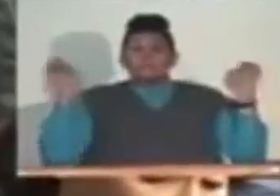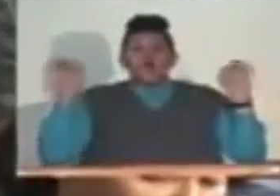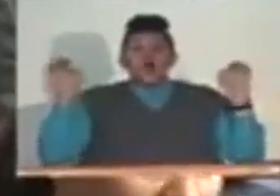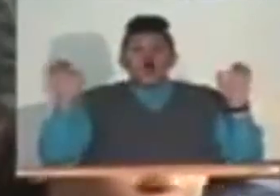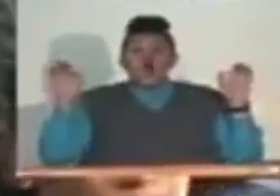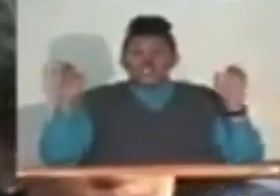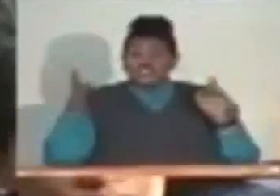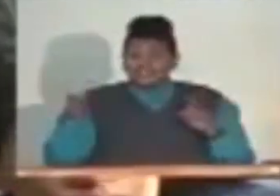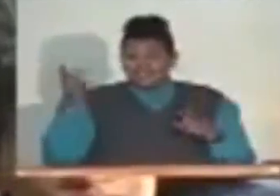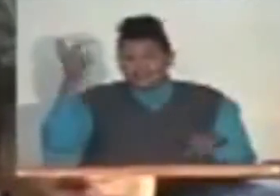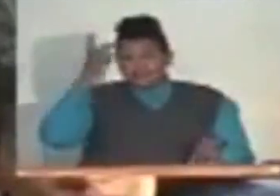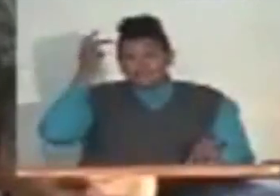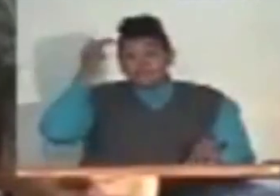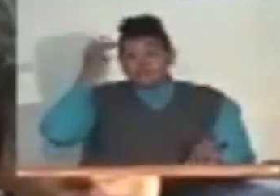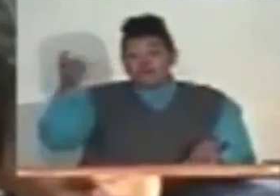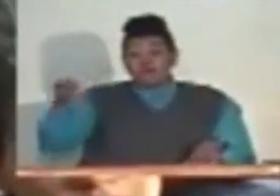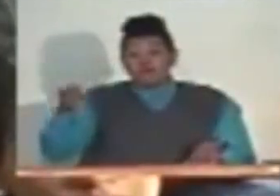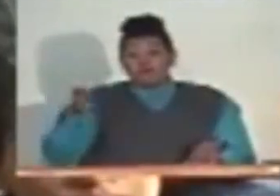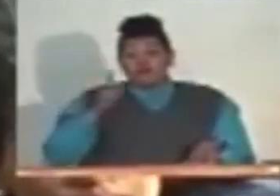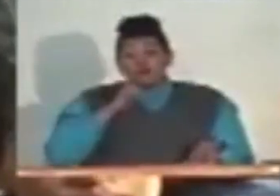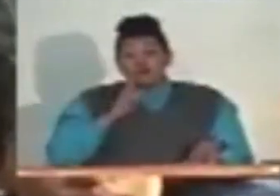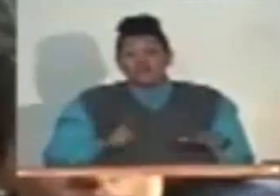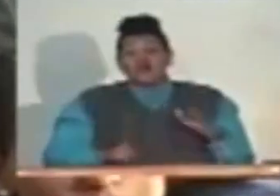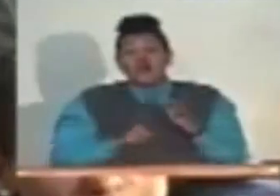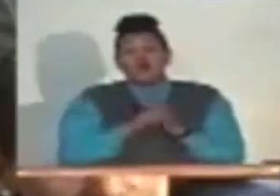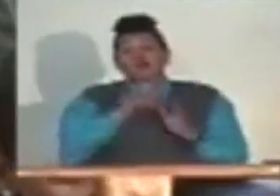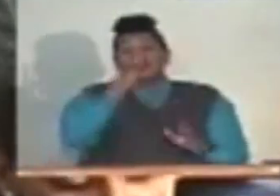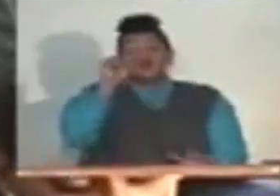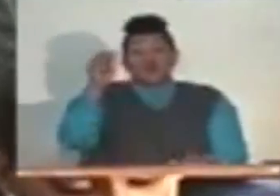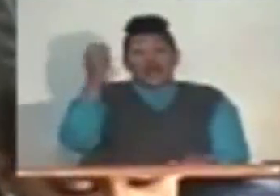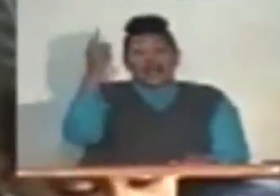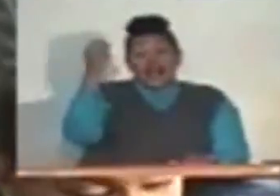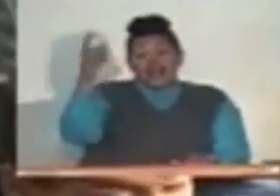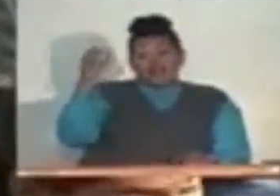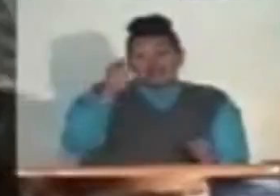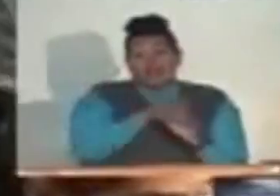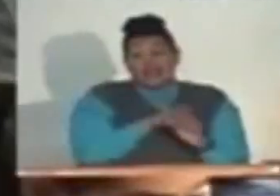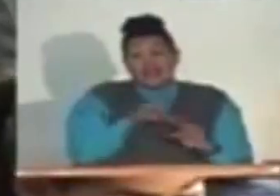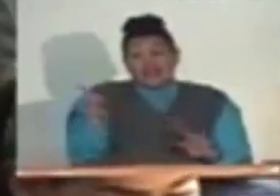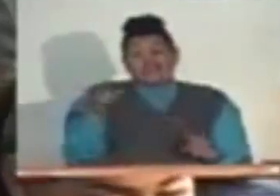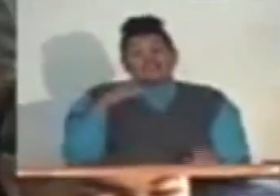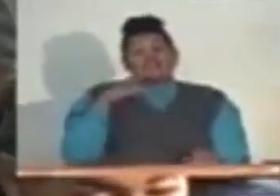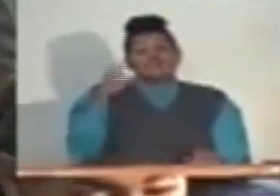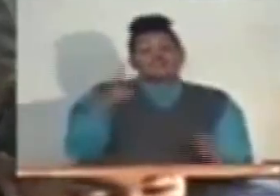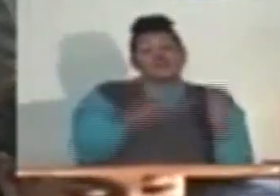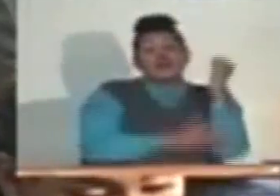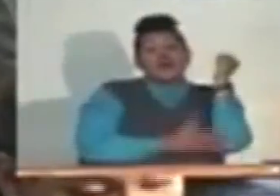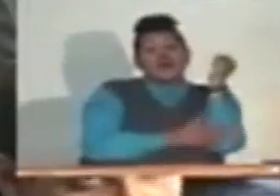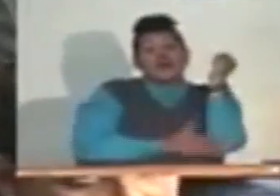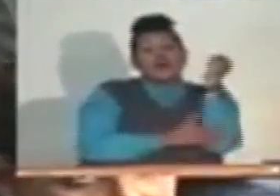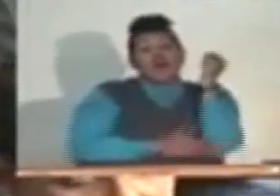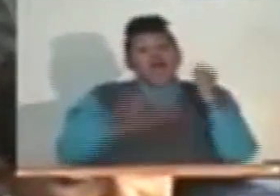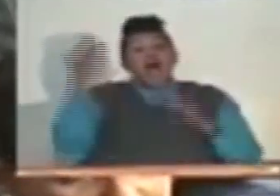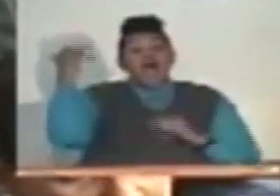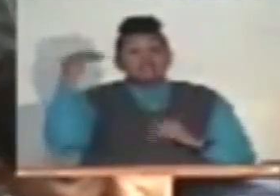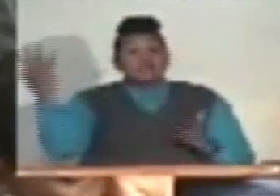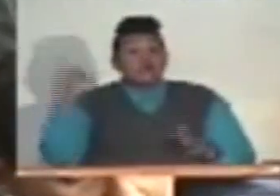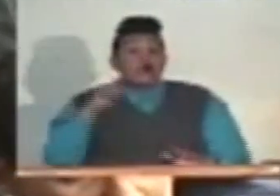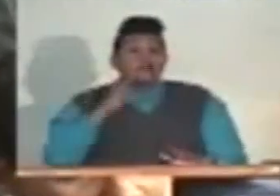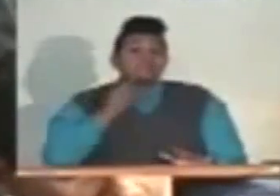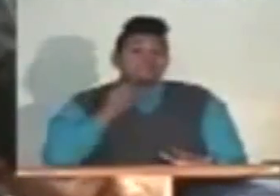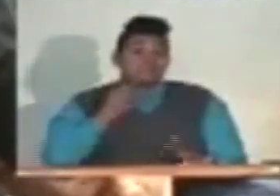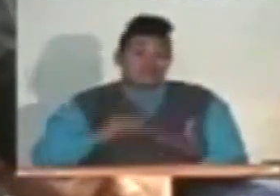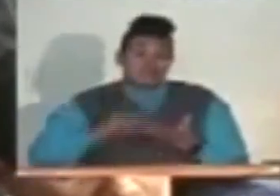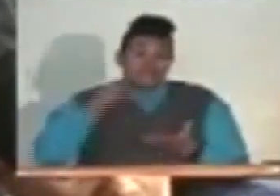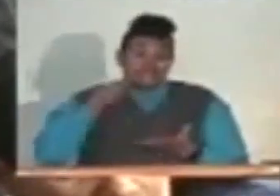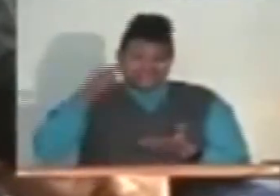so grave was the emergency that the Prime Minister in the run-up to the 2011 elections told the country to expect bitter